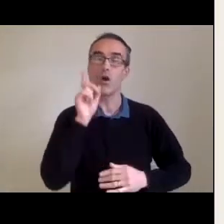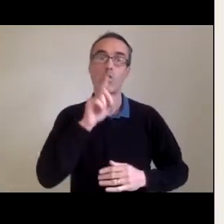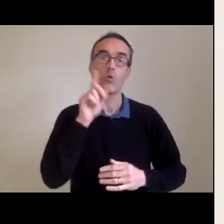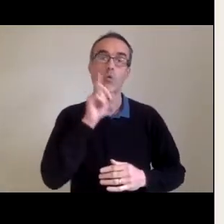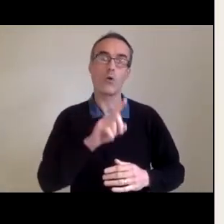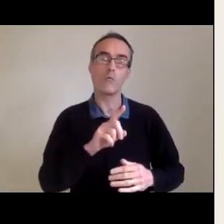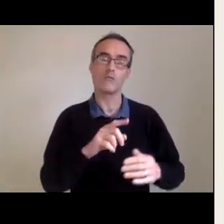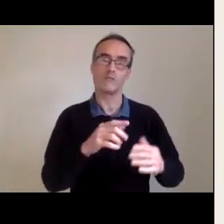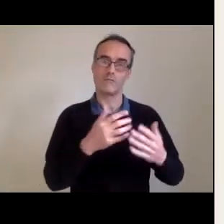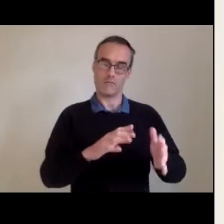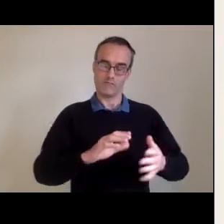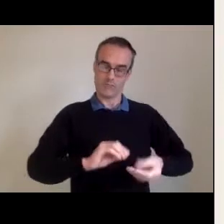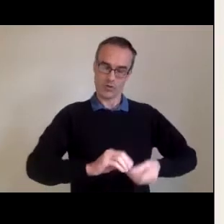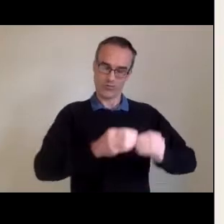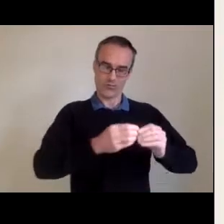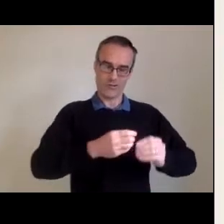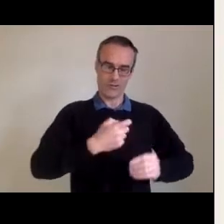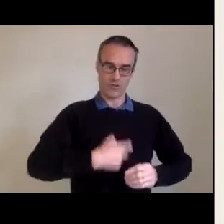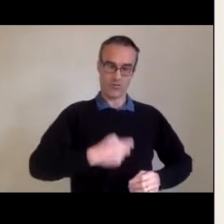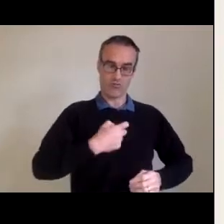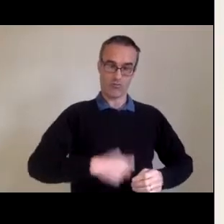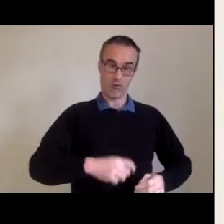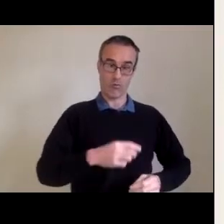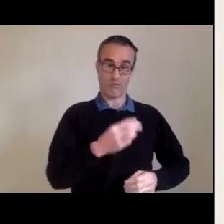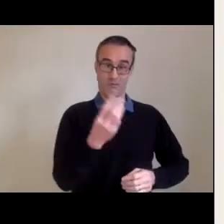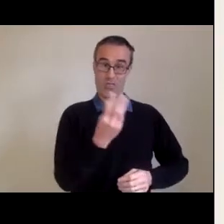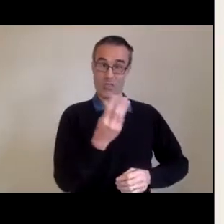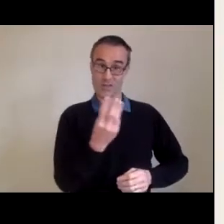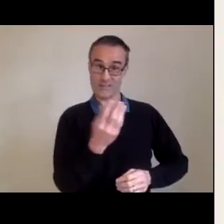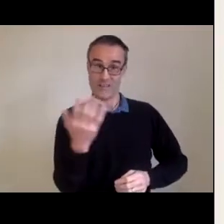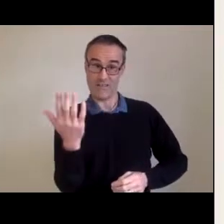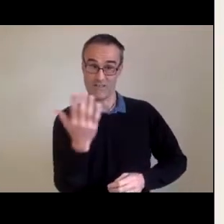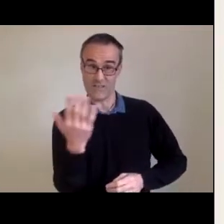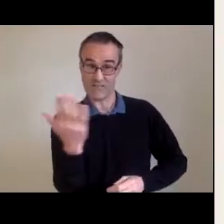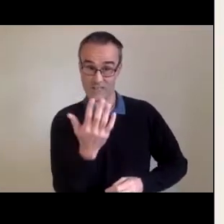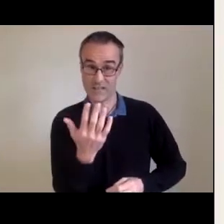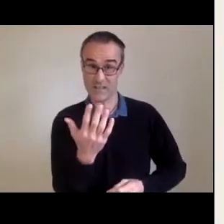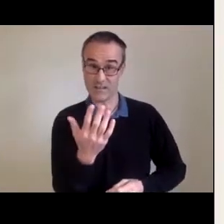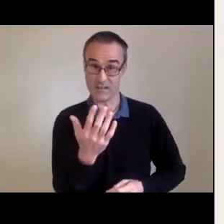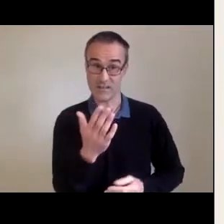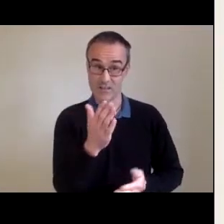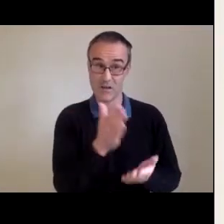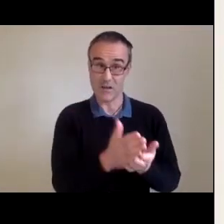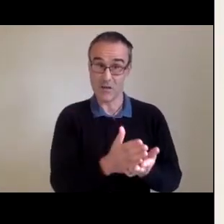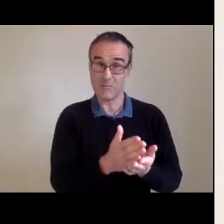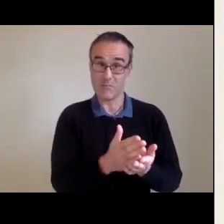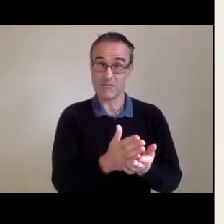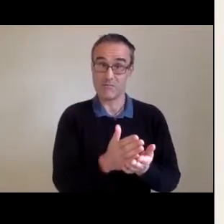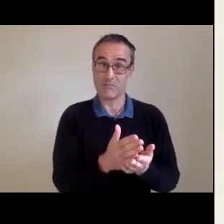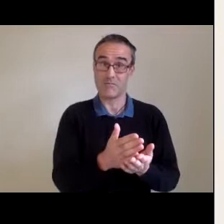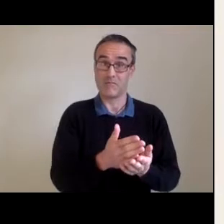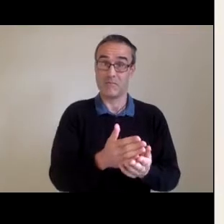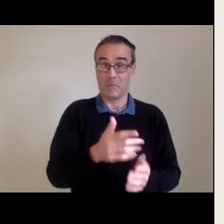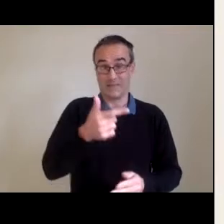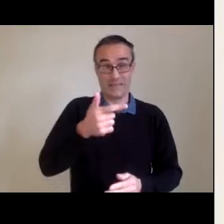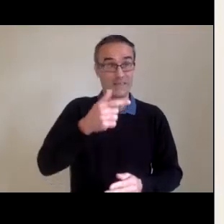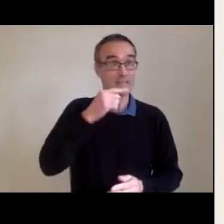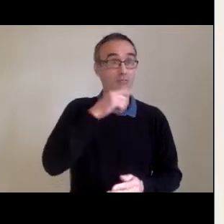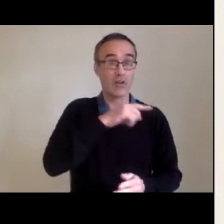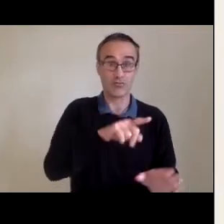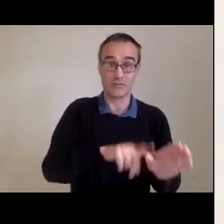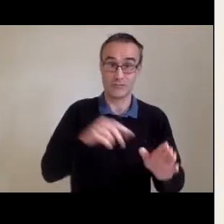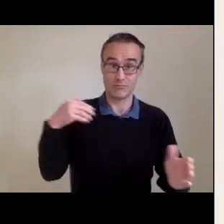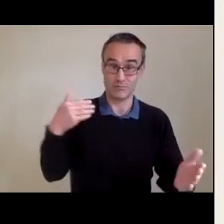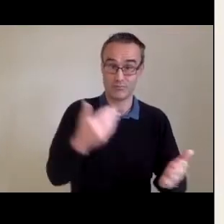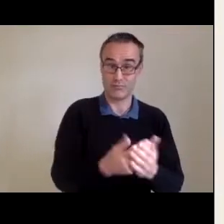created in the year 1315, and I did have to check that's not a typo, to be the Attorney General for England and Wales,